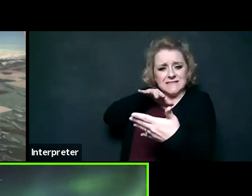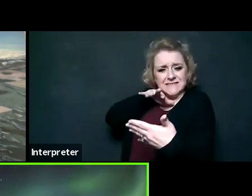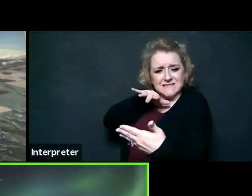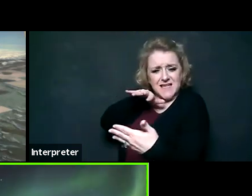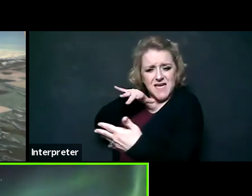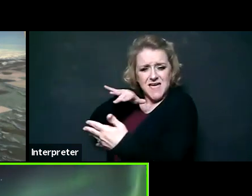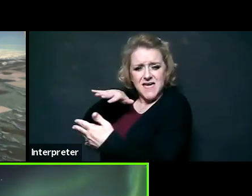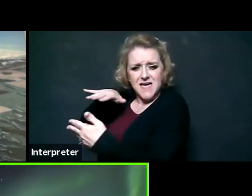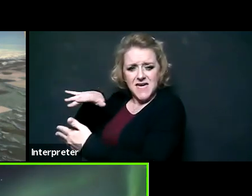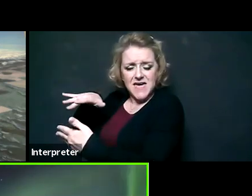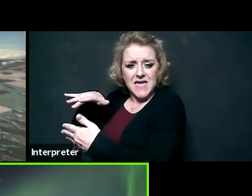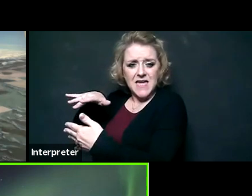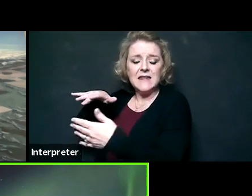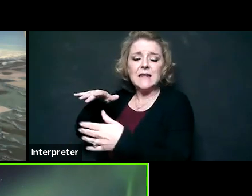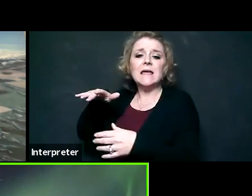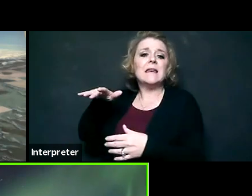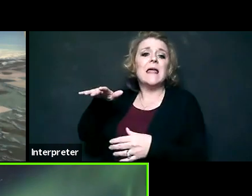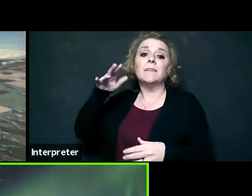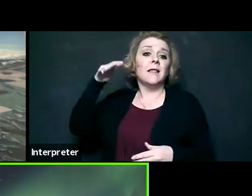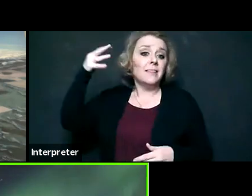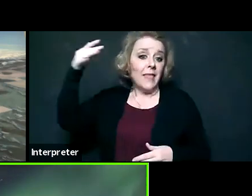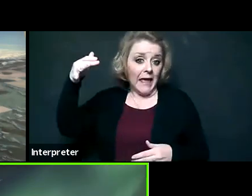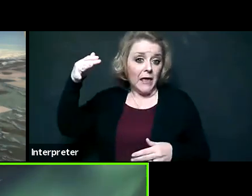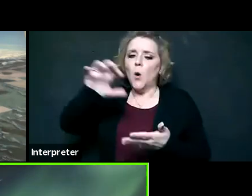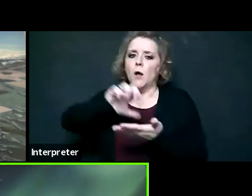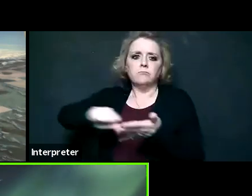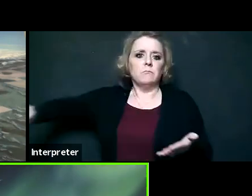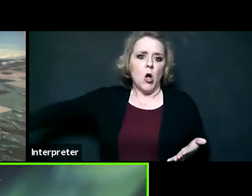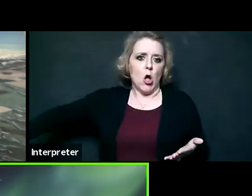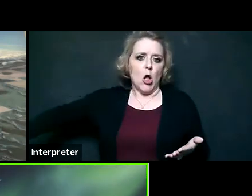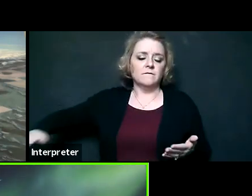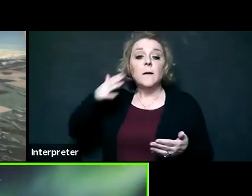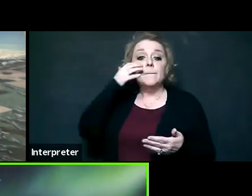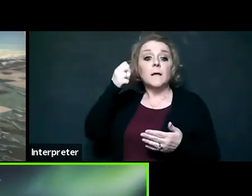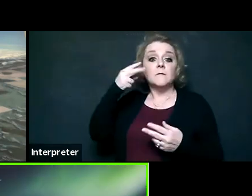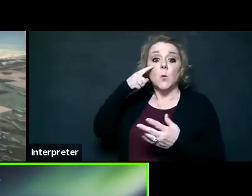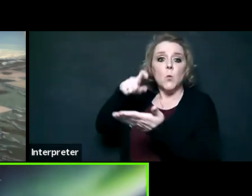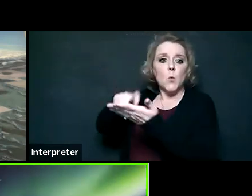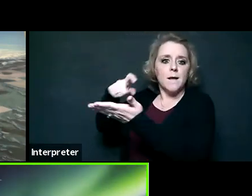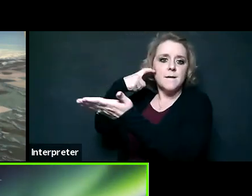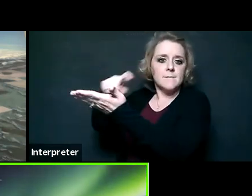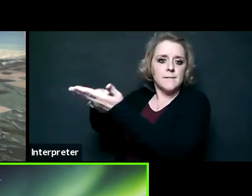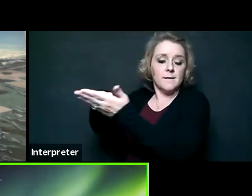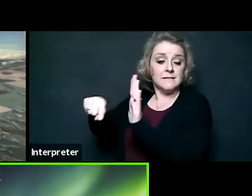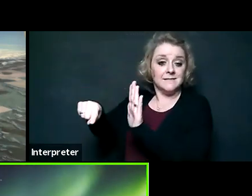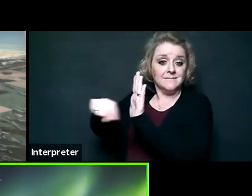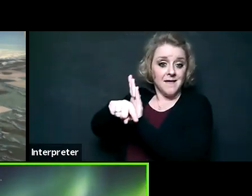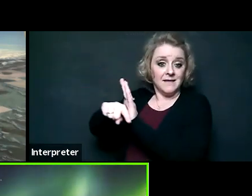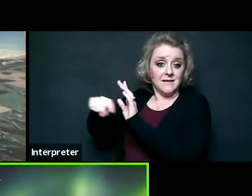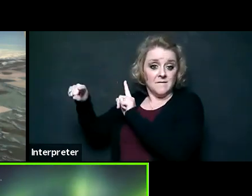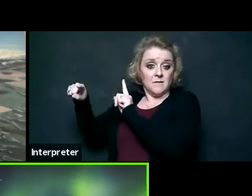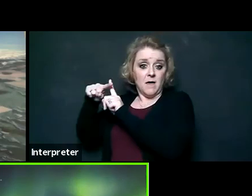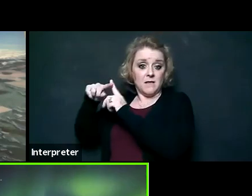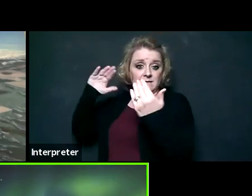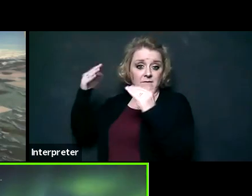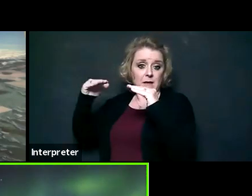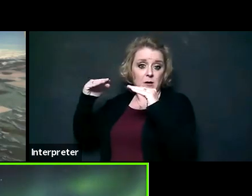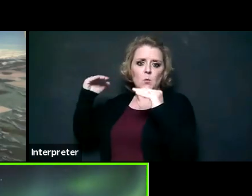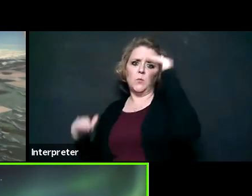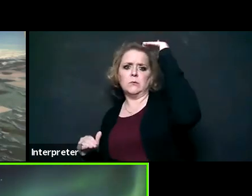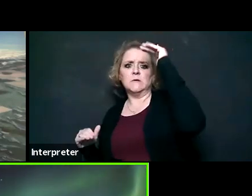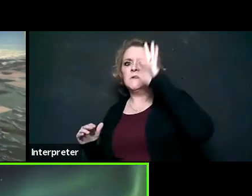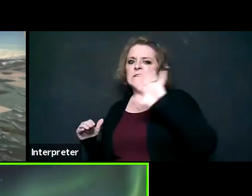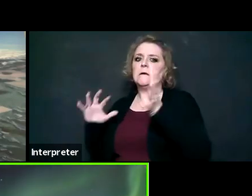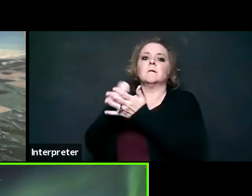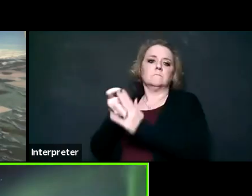6 months or a year later because the side effects far outdistance any benefit for us with that. That's my word here, Karen,